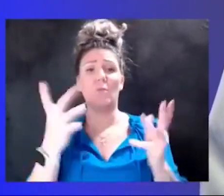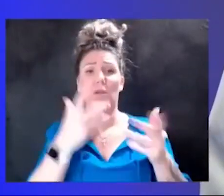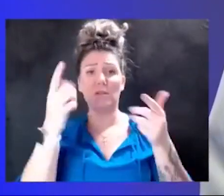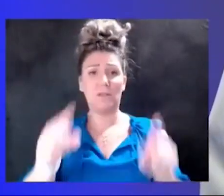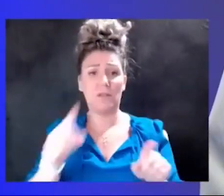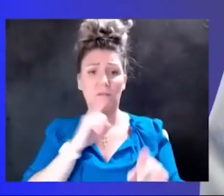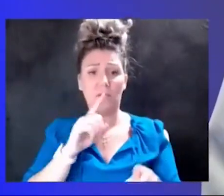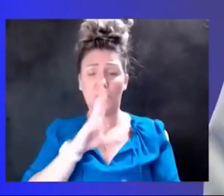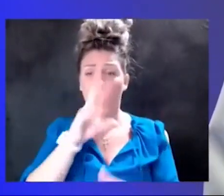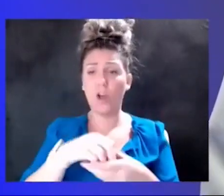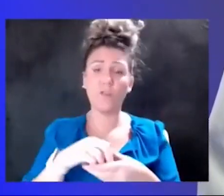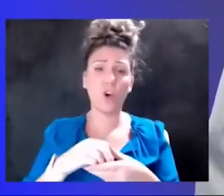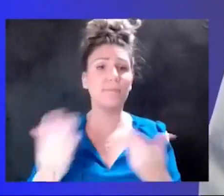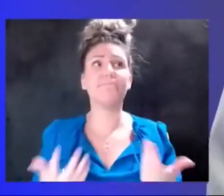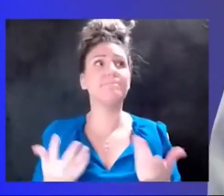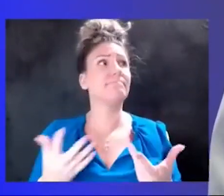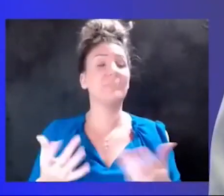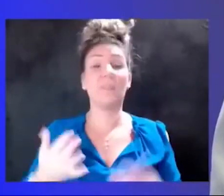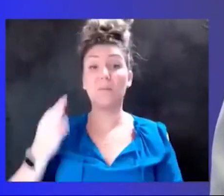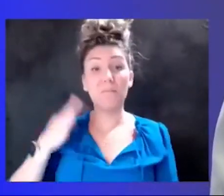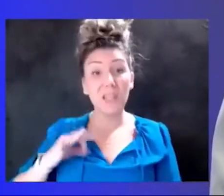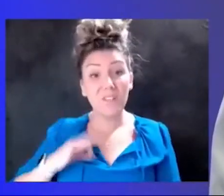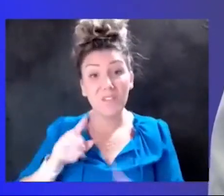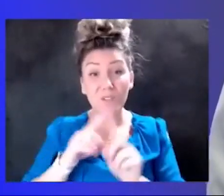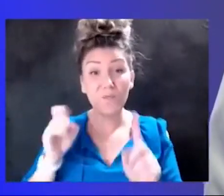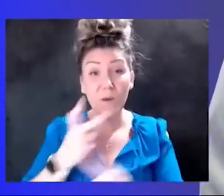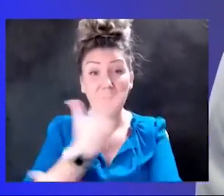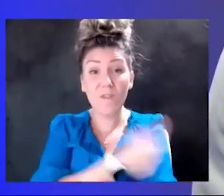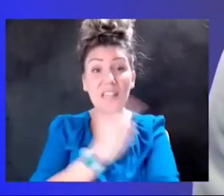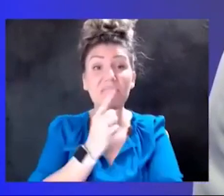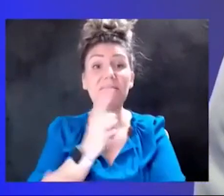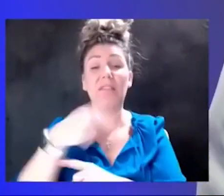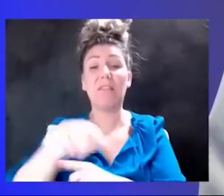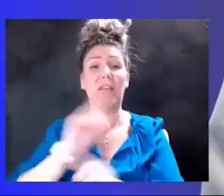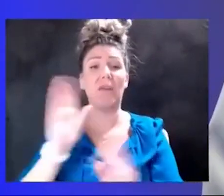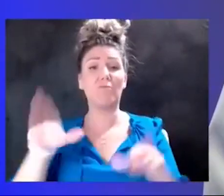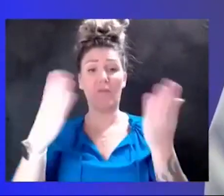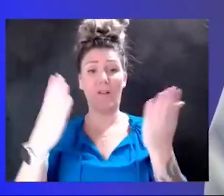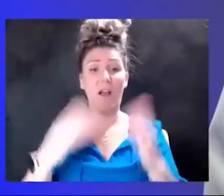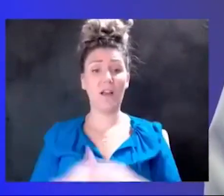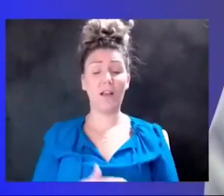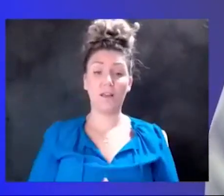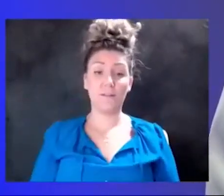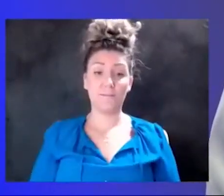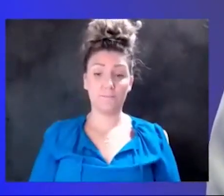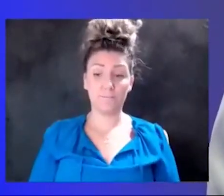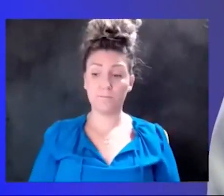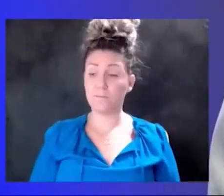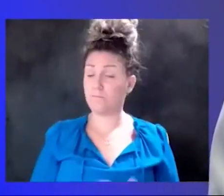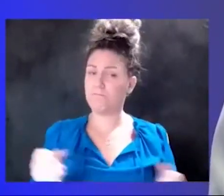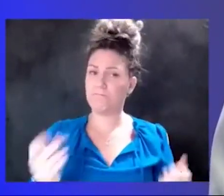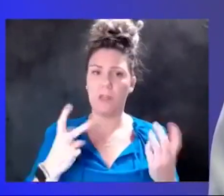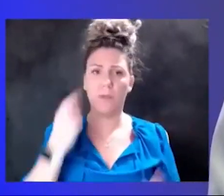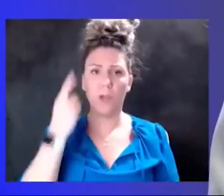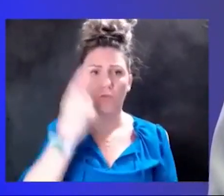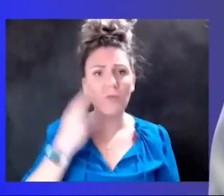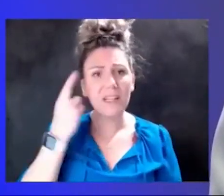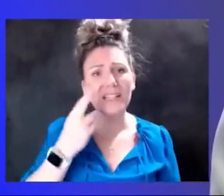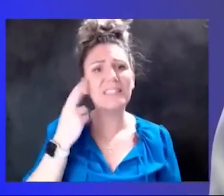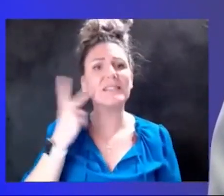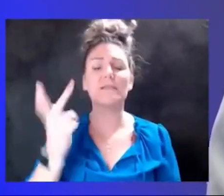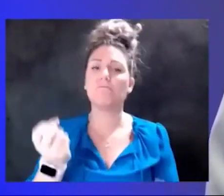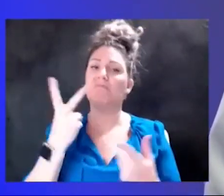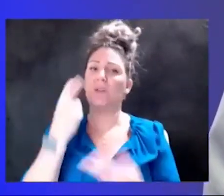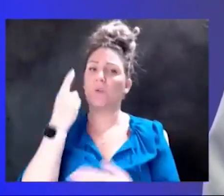overall benefits that these vaccines provide as well. So there are very many reasons. It is multifactorial, but we have to